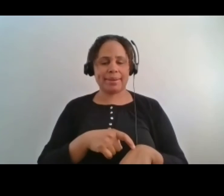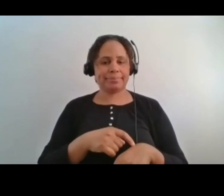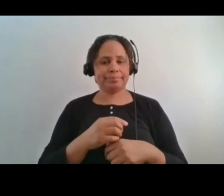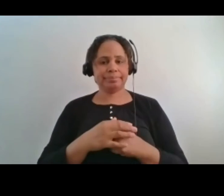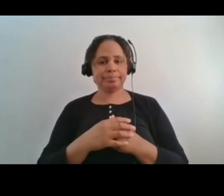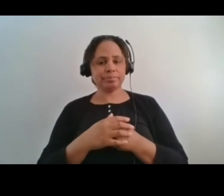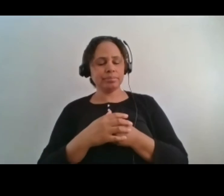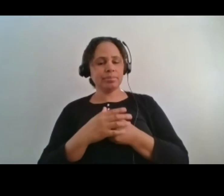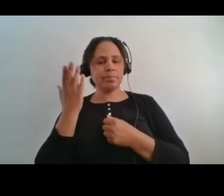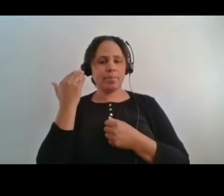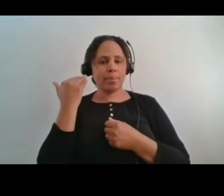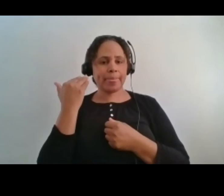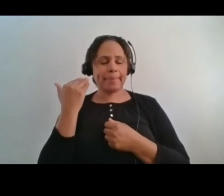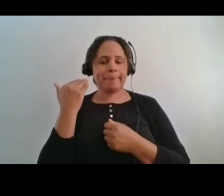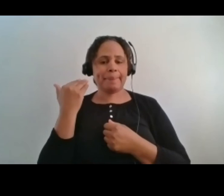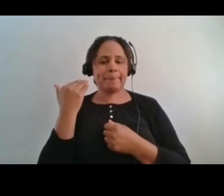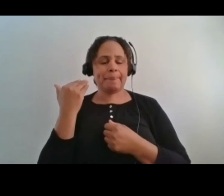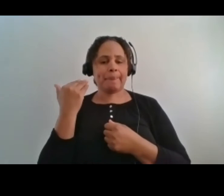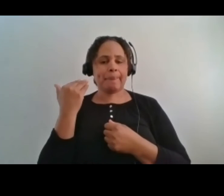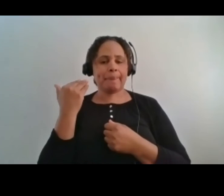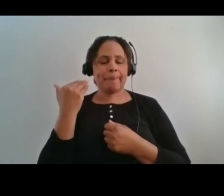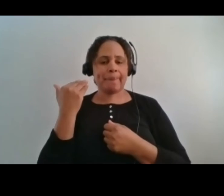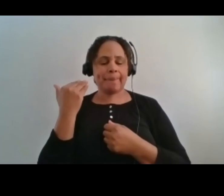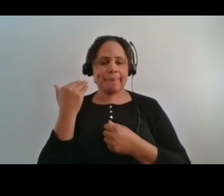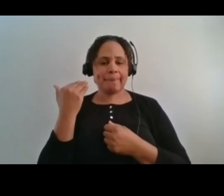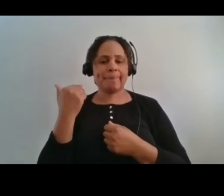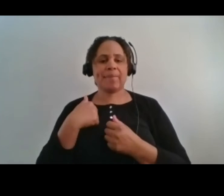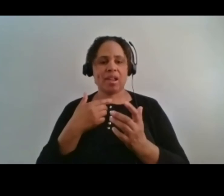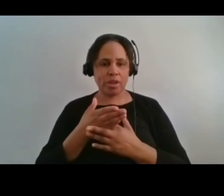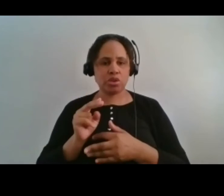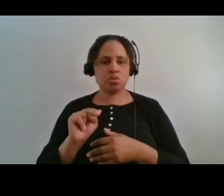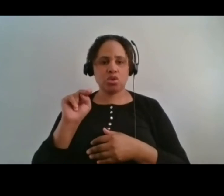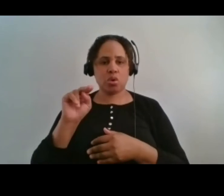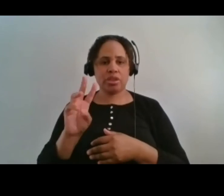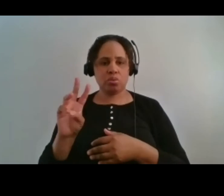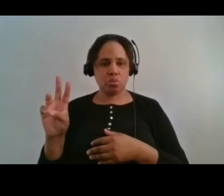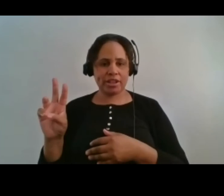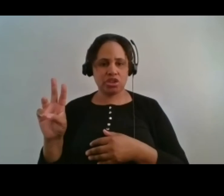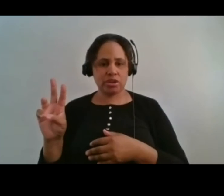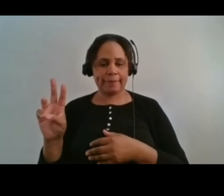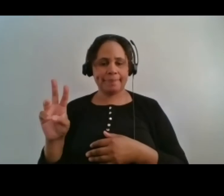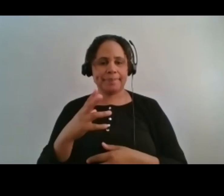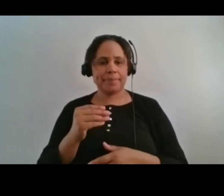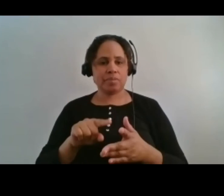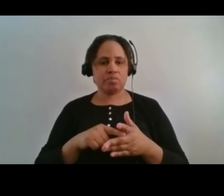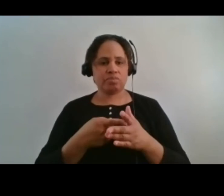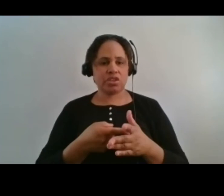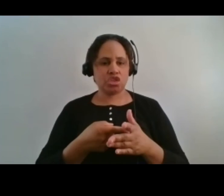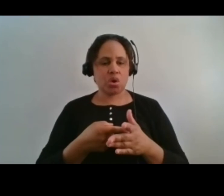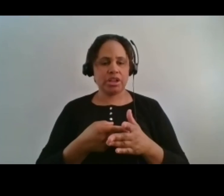had gone through actually referral to Northwestern and started the